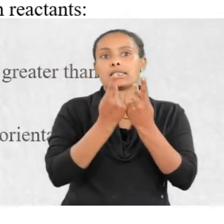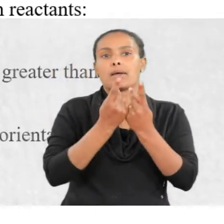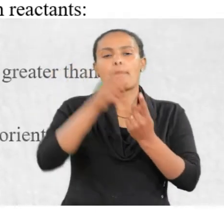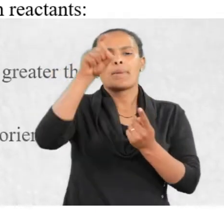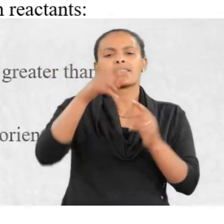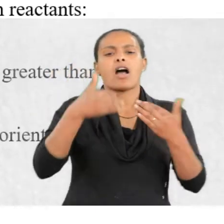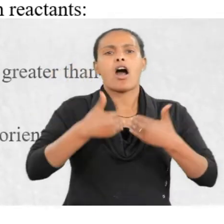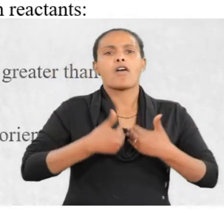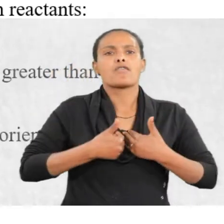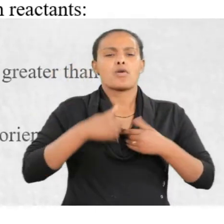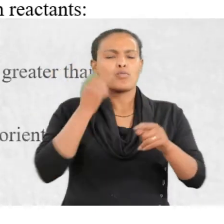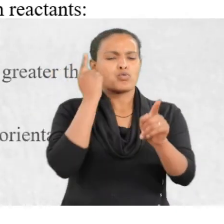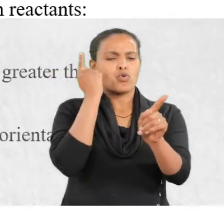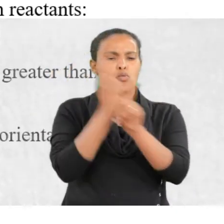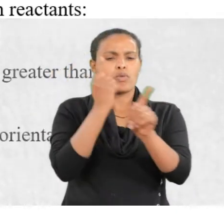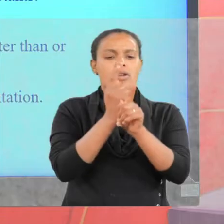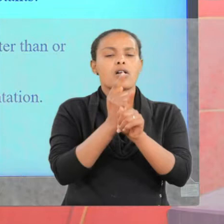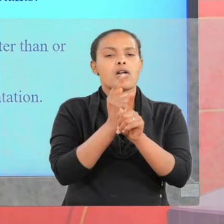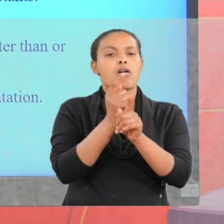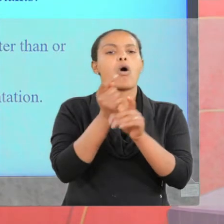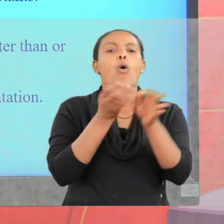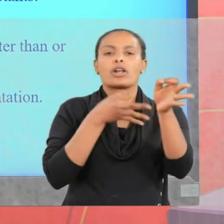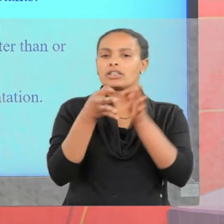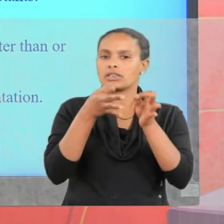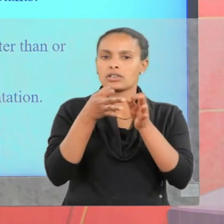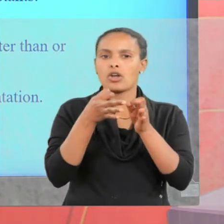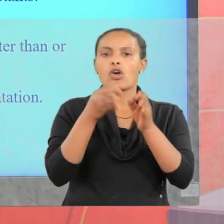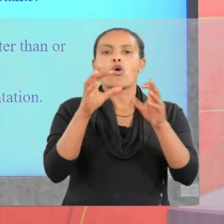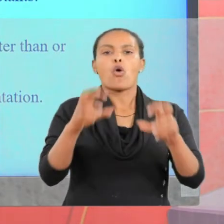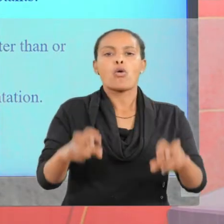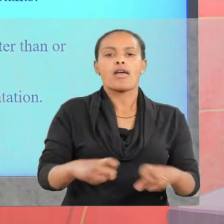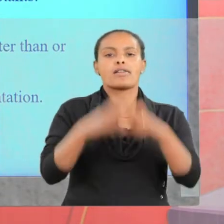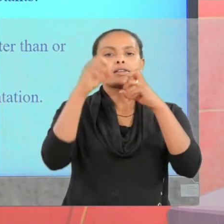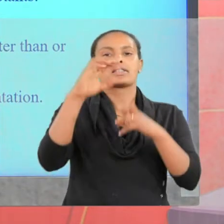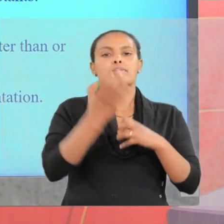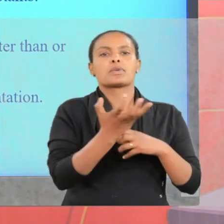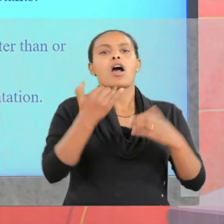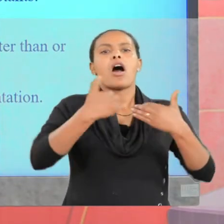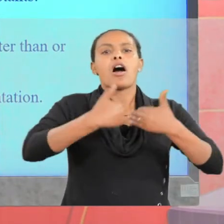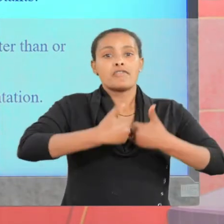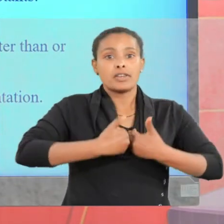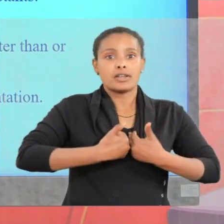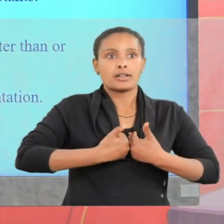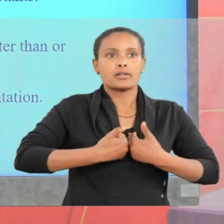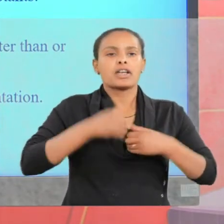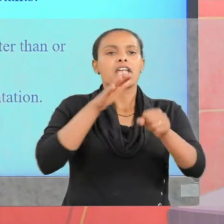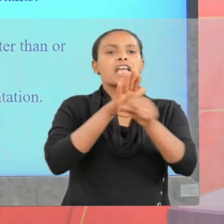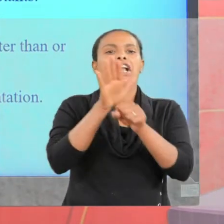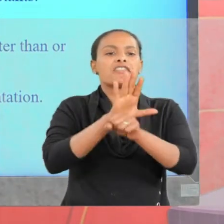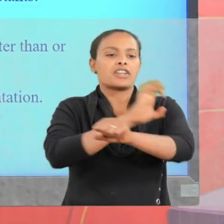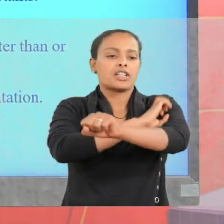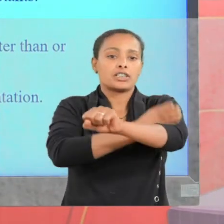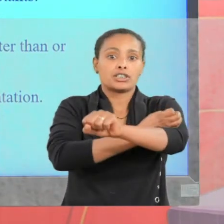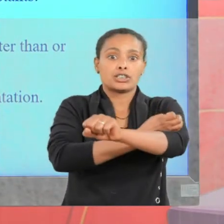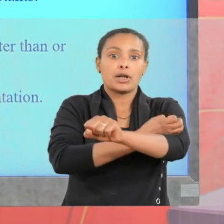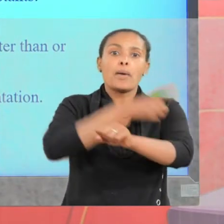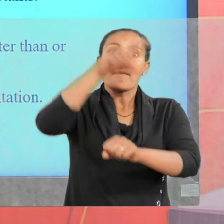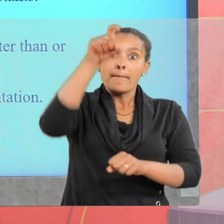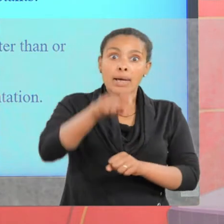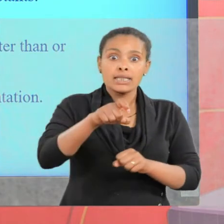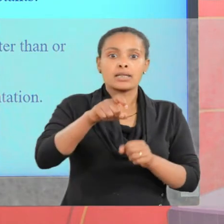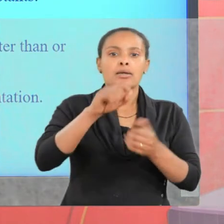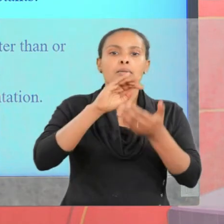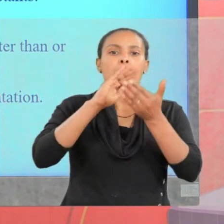must have proper orientation. Colliding species having enough energy must